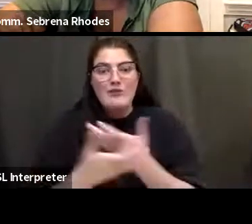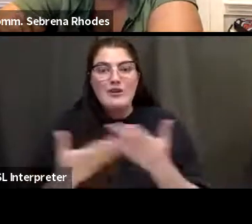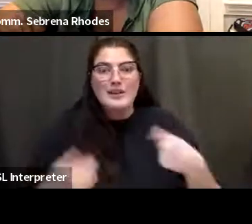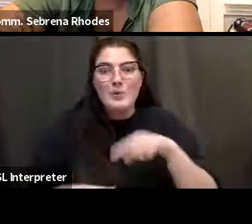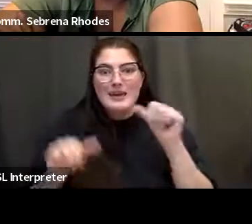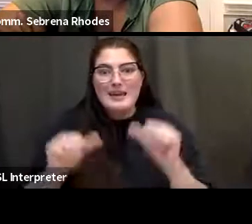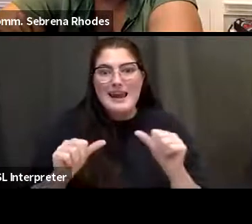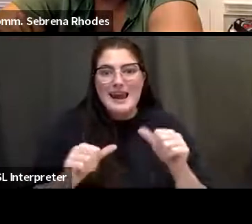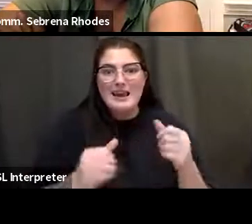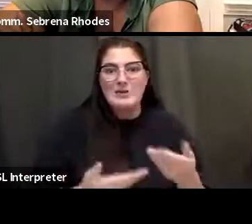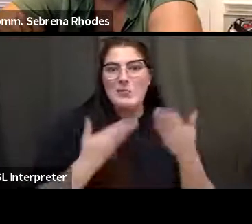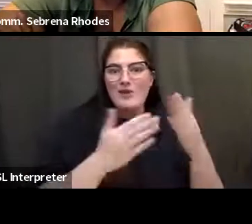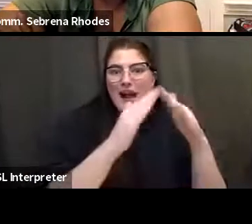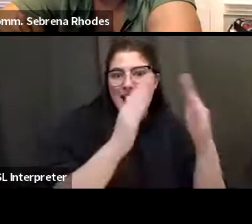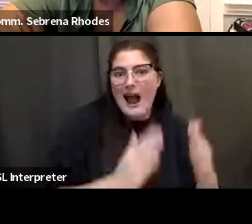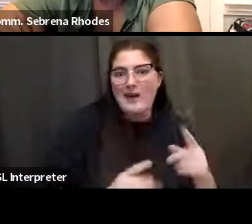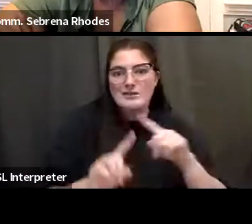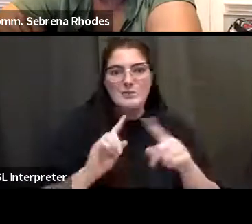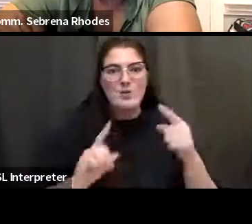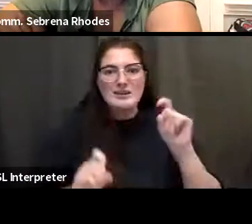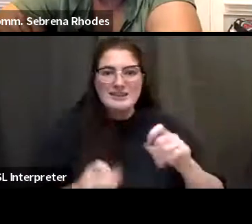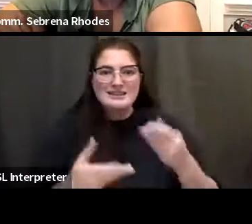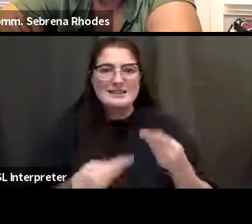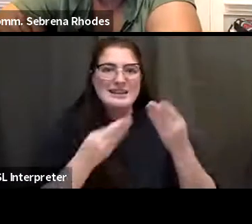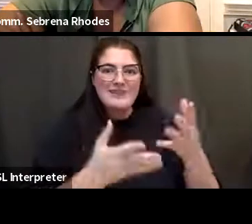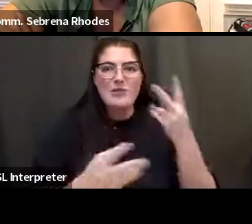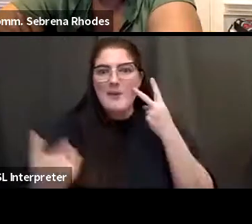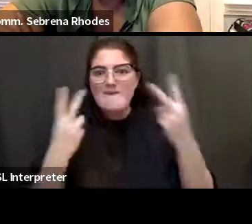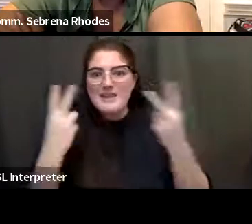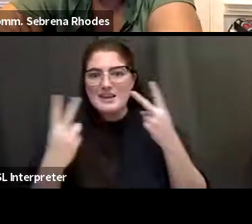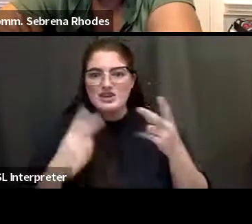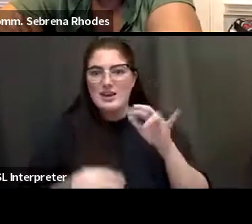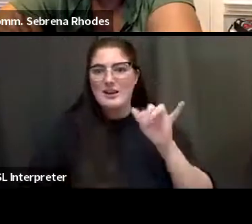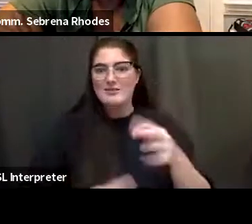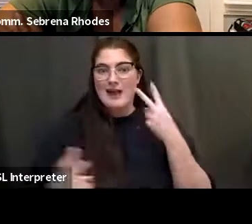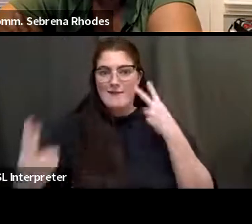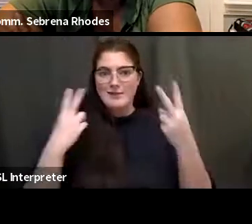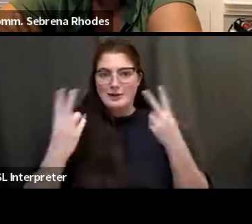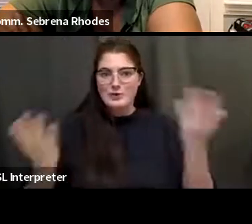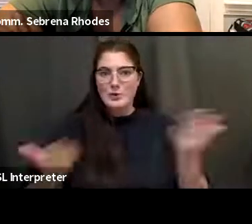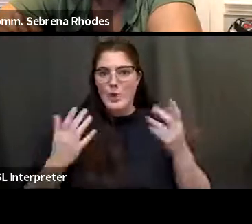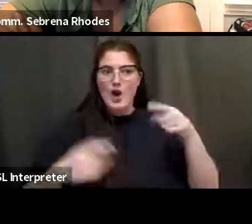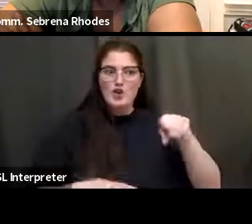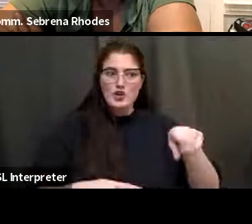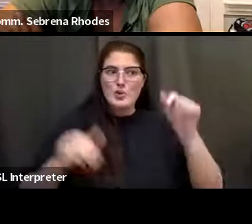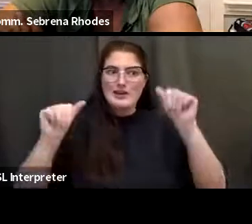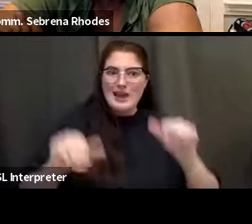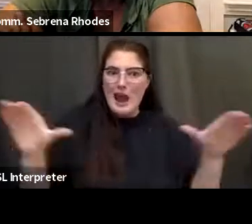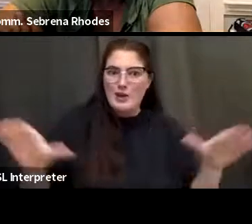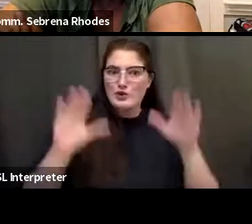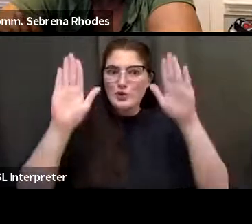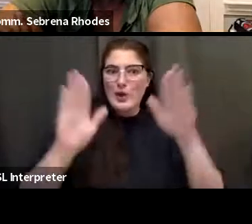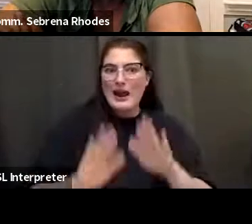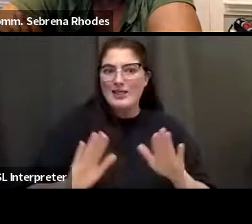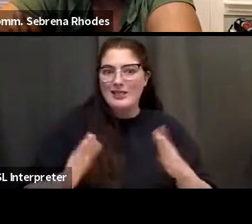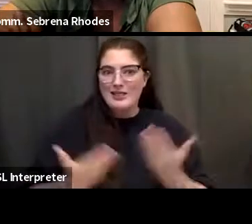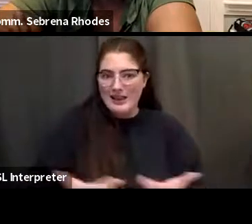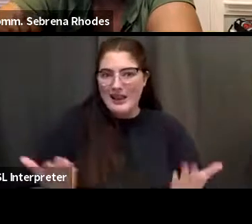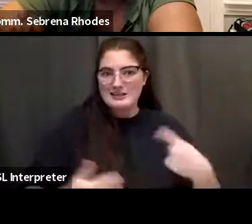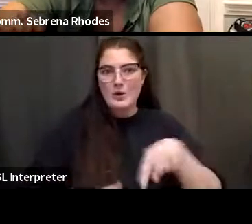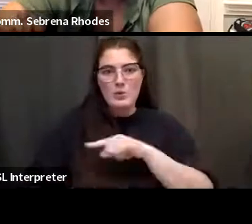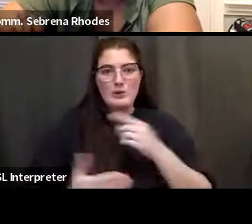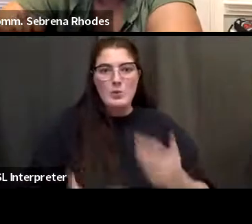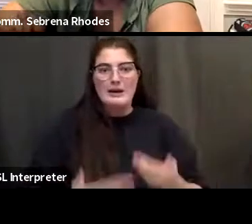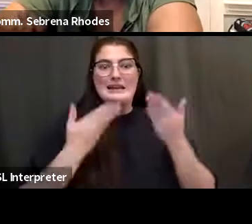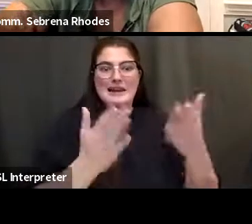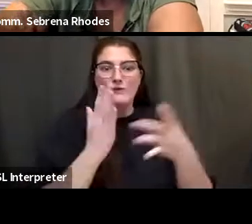but we got to give them a vision. And that vision is you can do great things, and we're going to give you the skills.